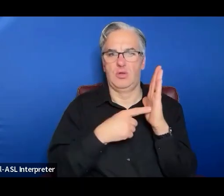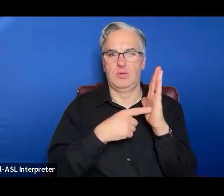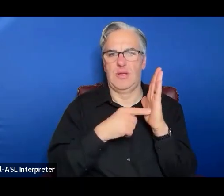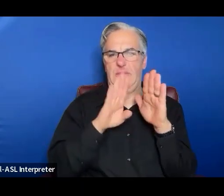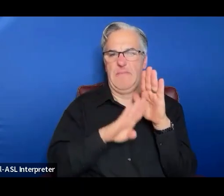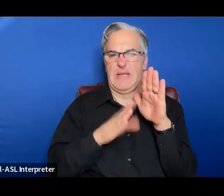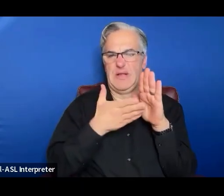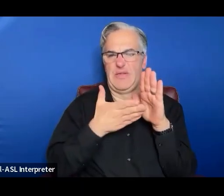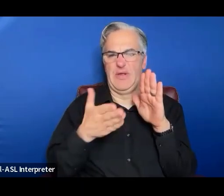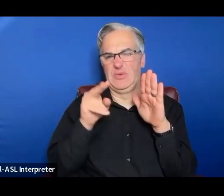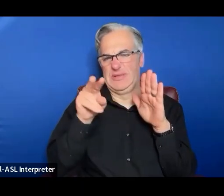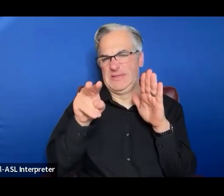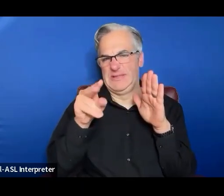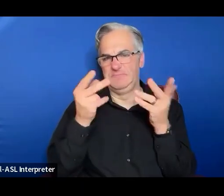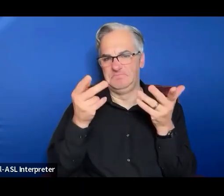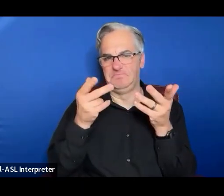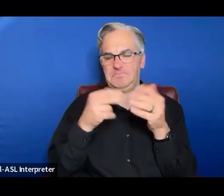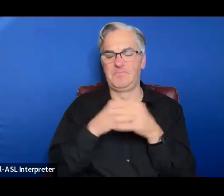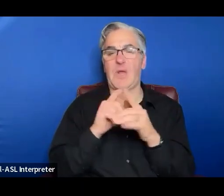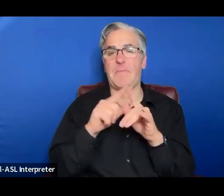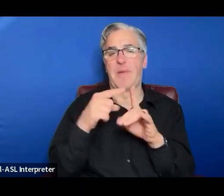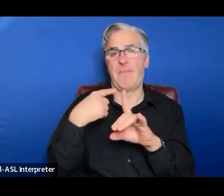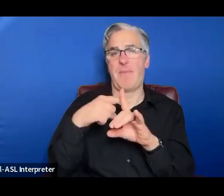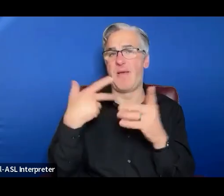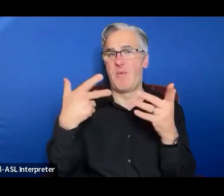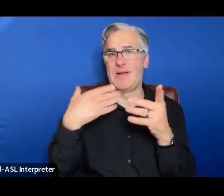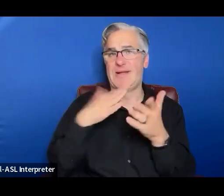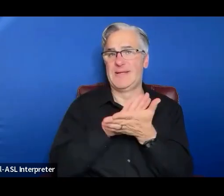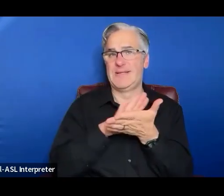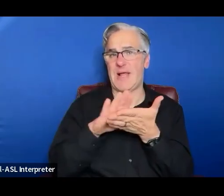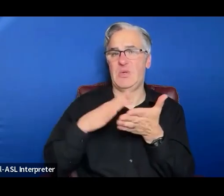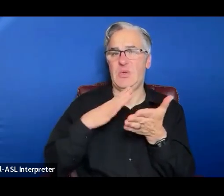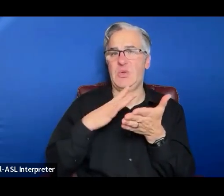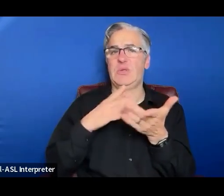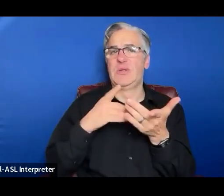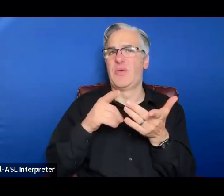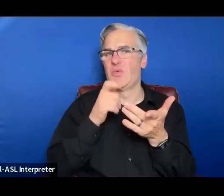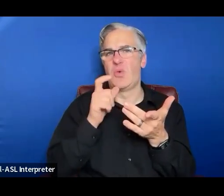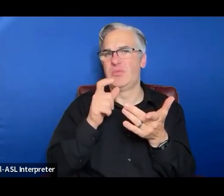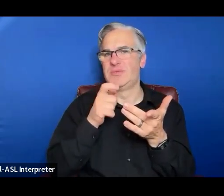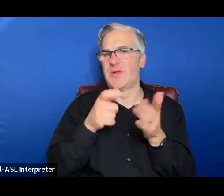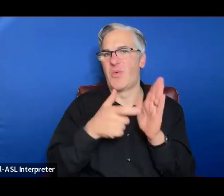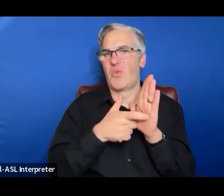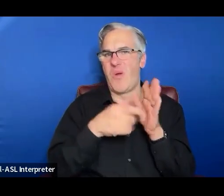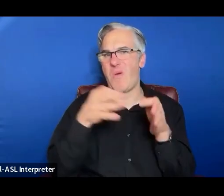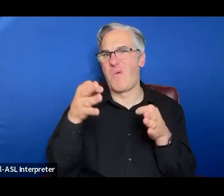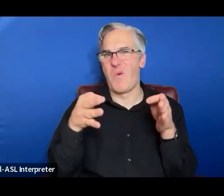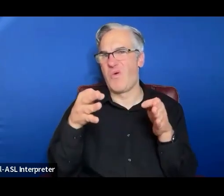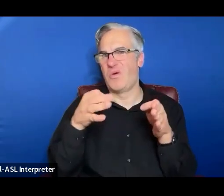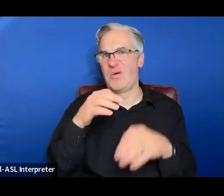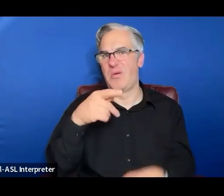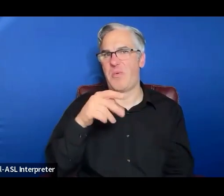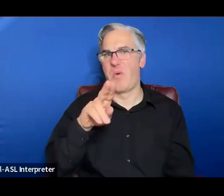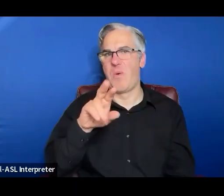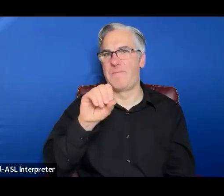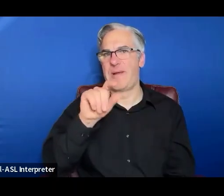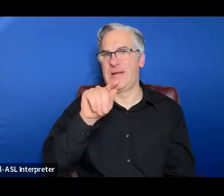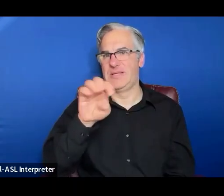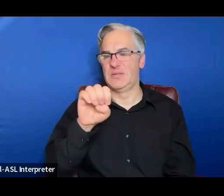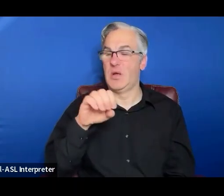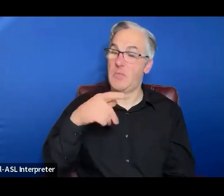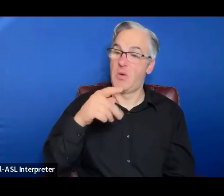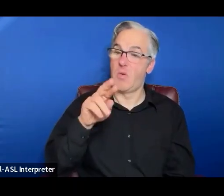basic things you can see. But the nice thing is it's avoids probate. And you sign it in front